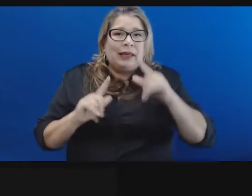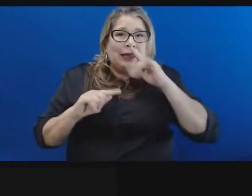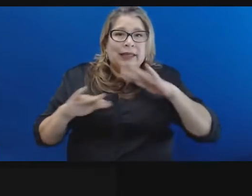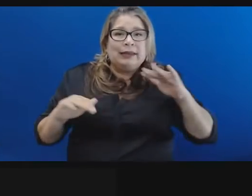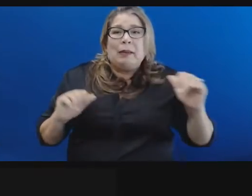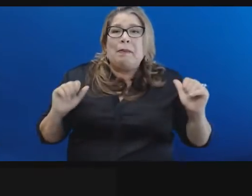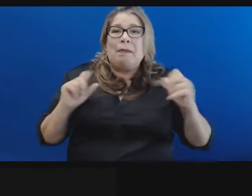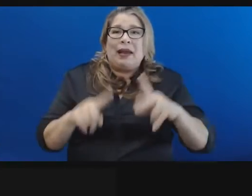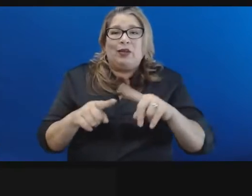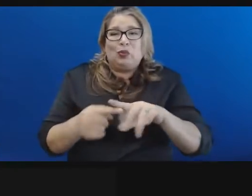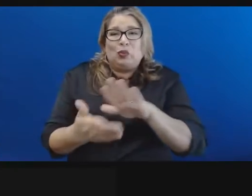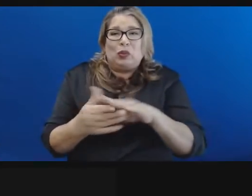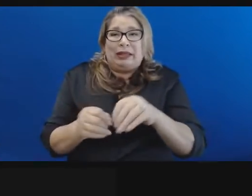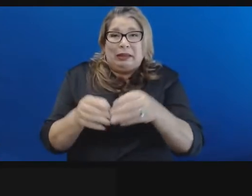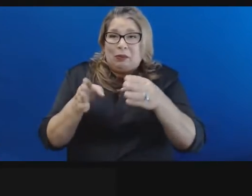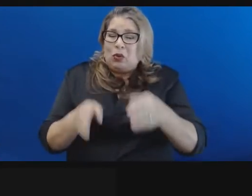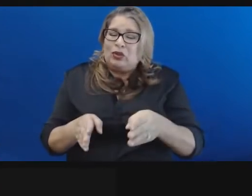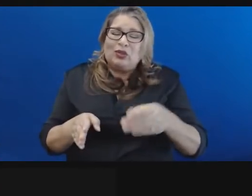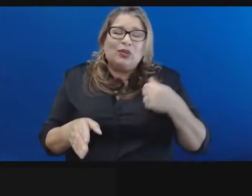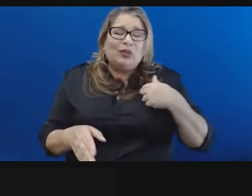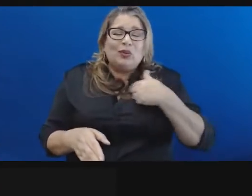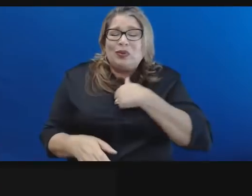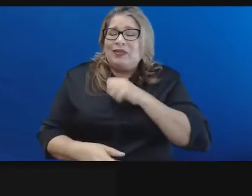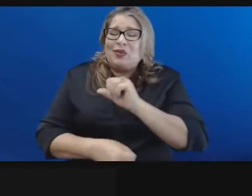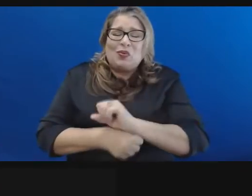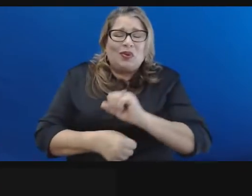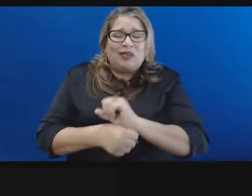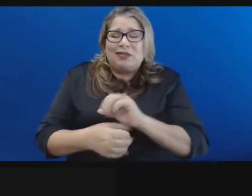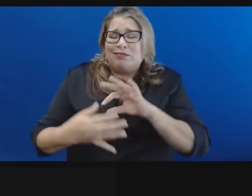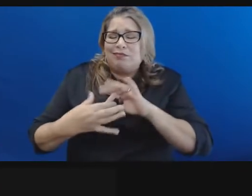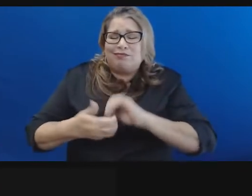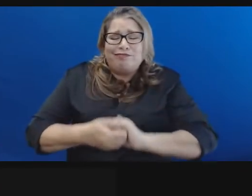all across the state, various education